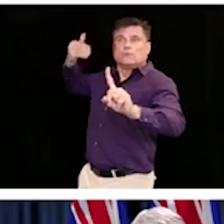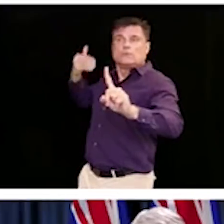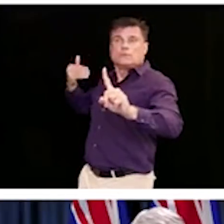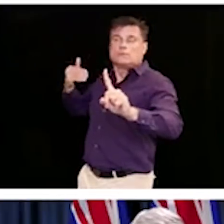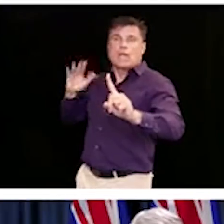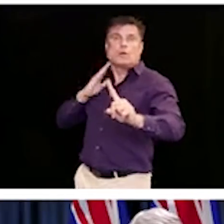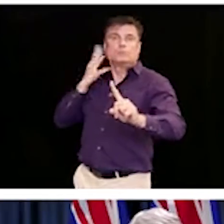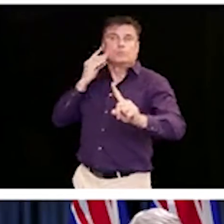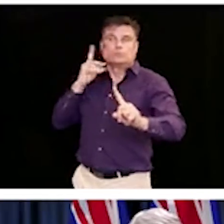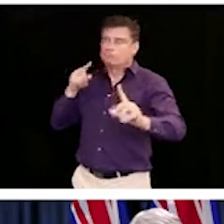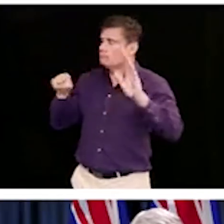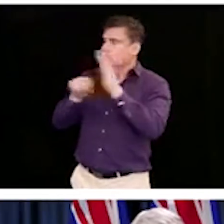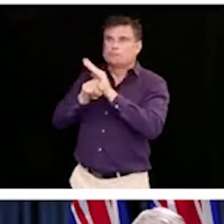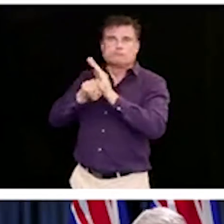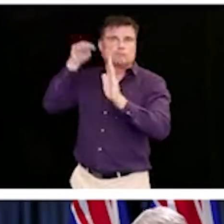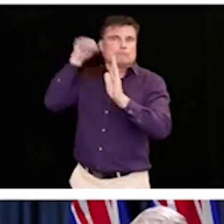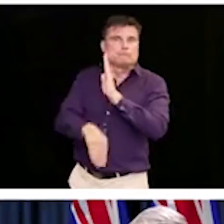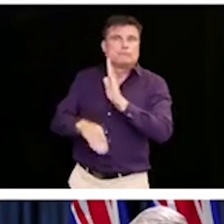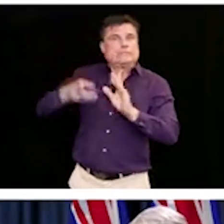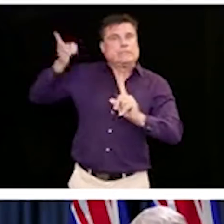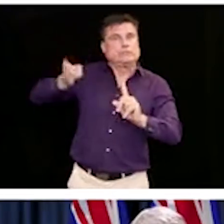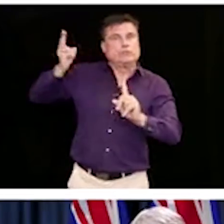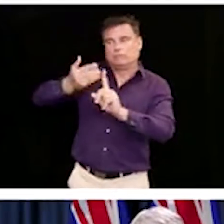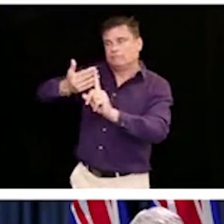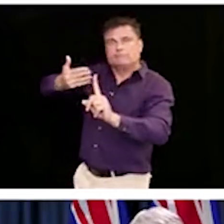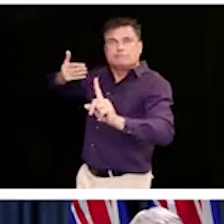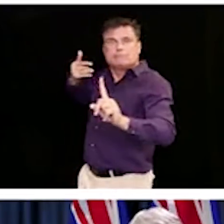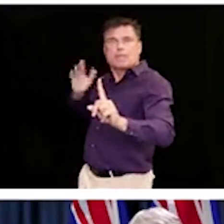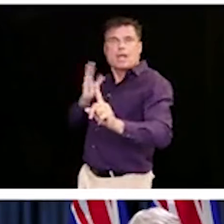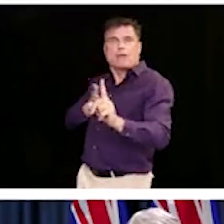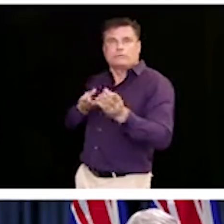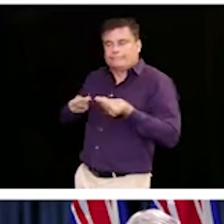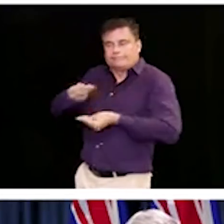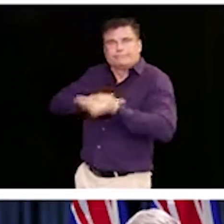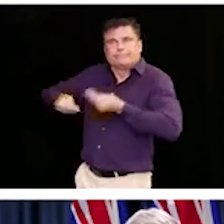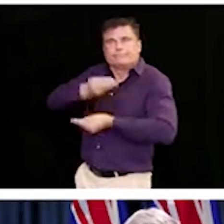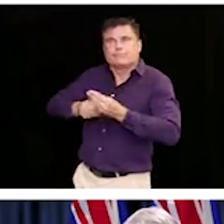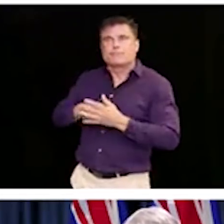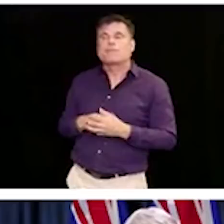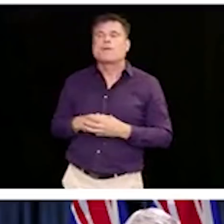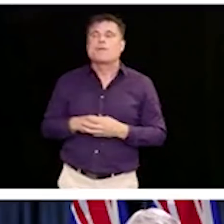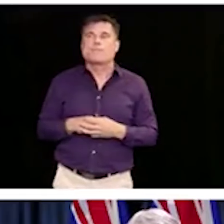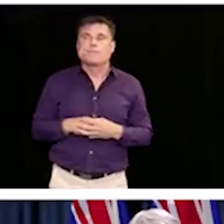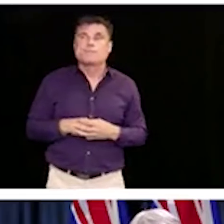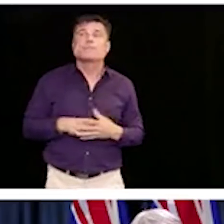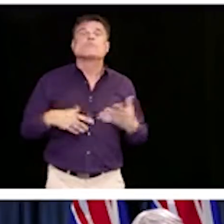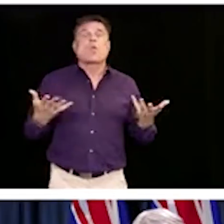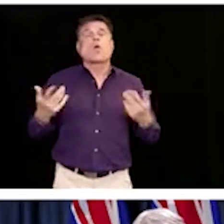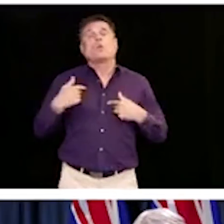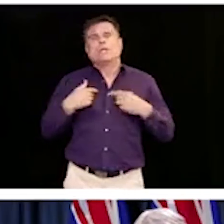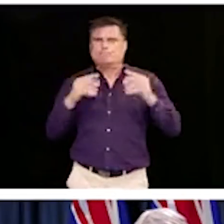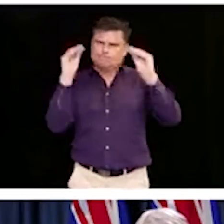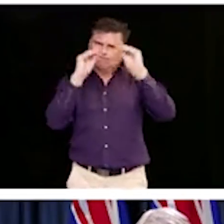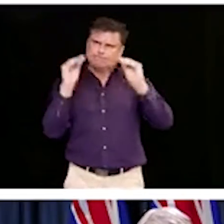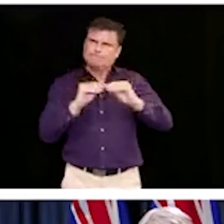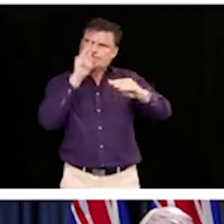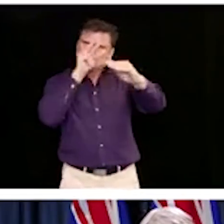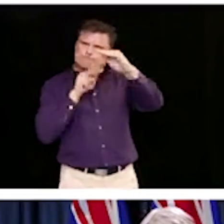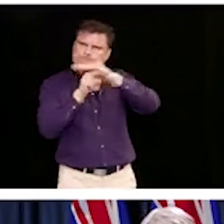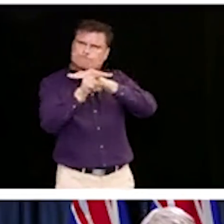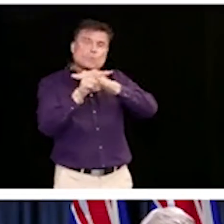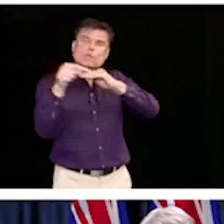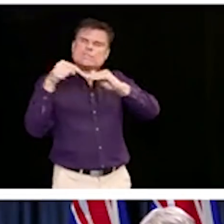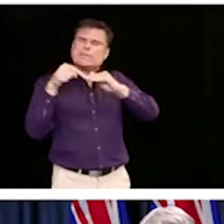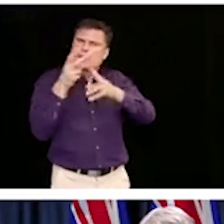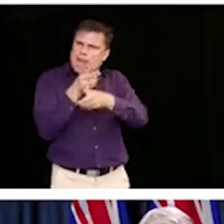in recent history. We built this scenario with prudence, as we do in each of our budgets, compared to the